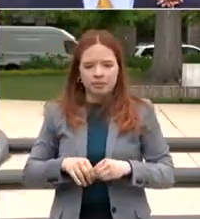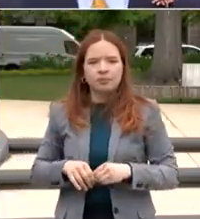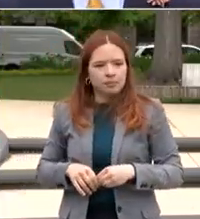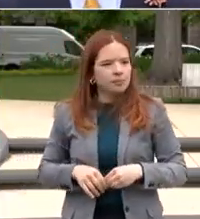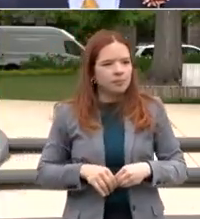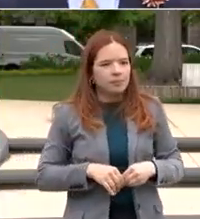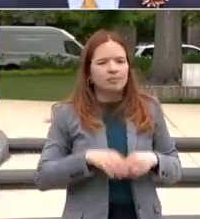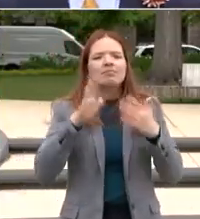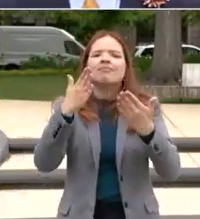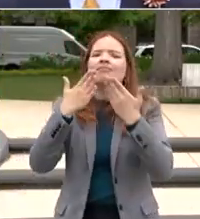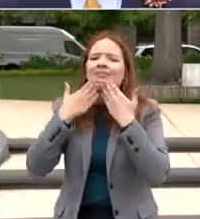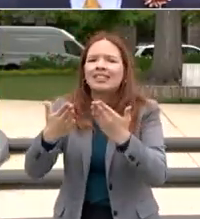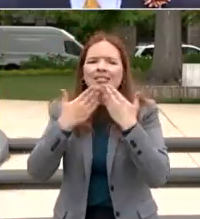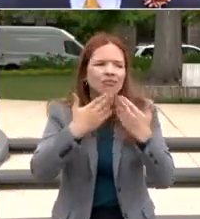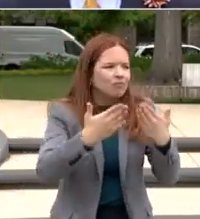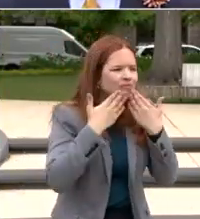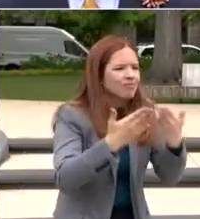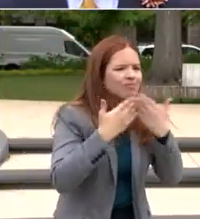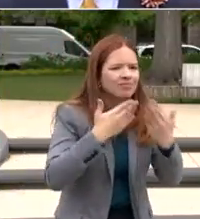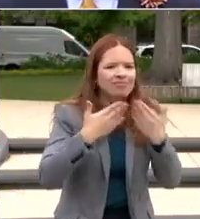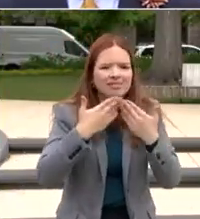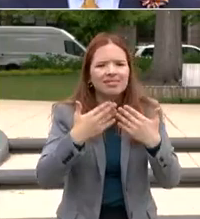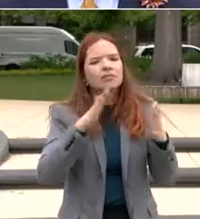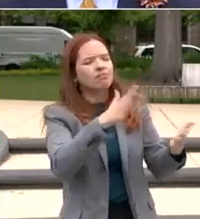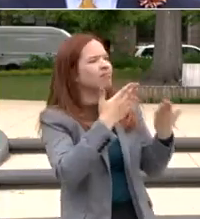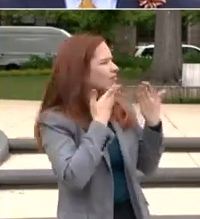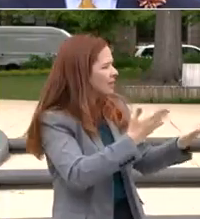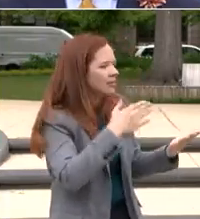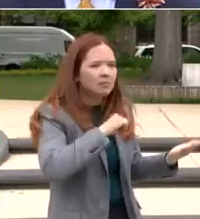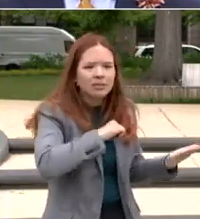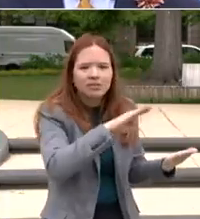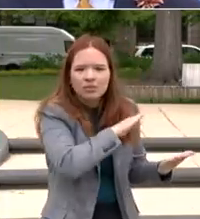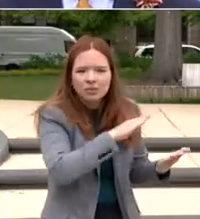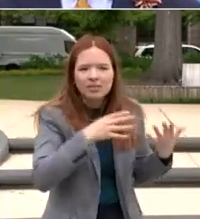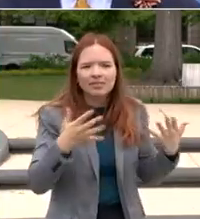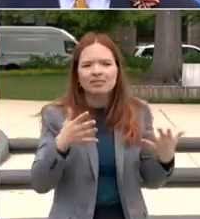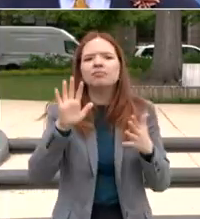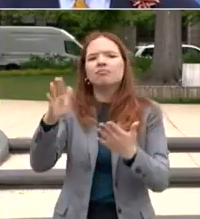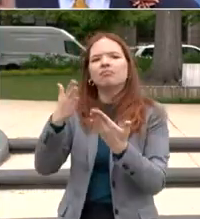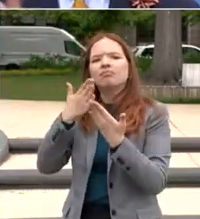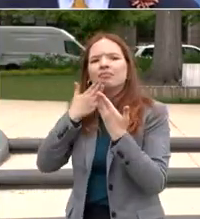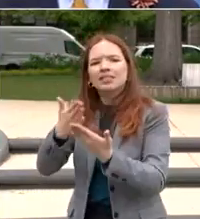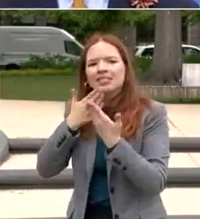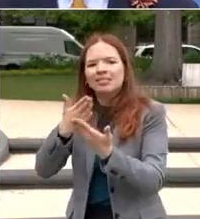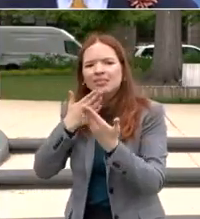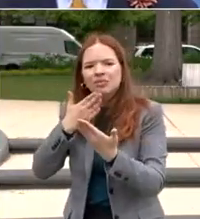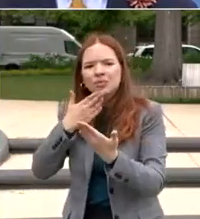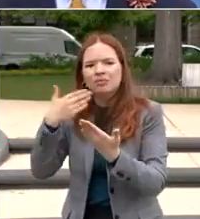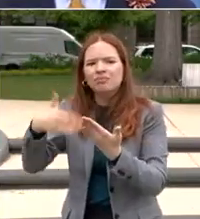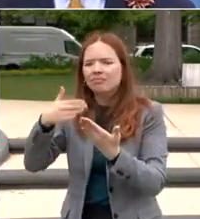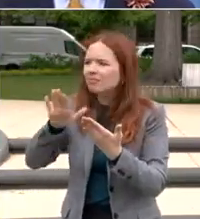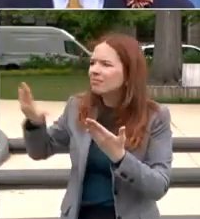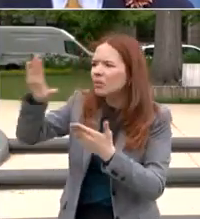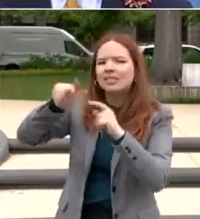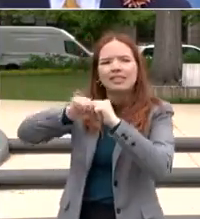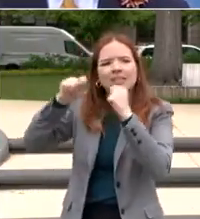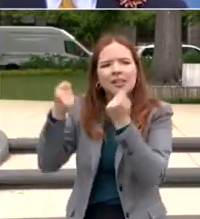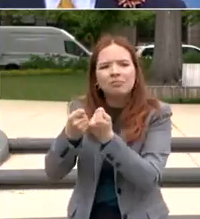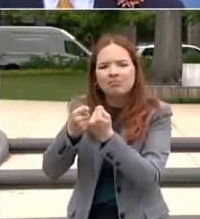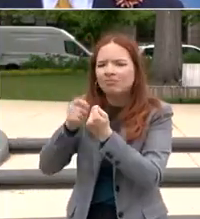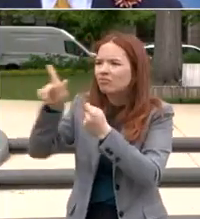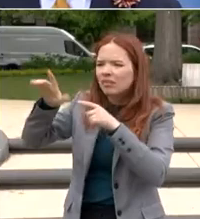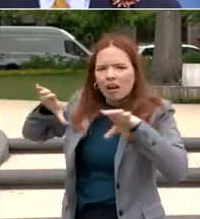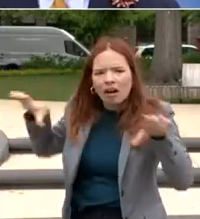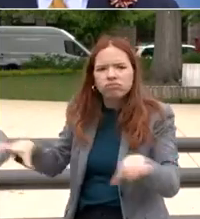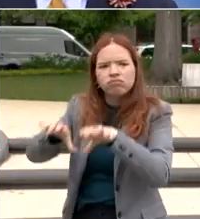Thank you so much, Mayor Bowser, and thank you for your and your team's continuous